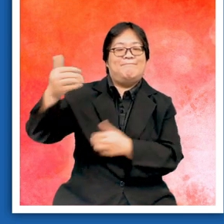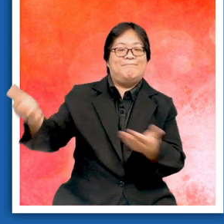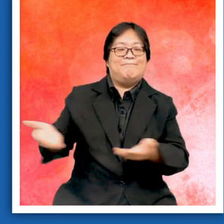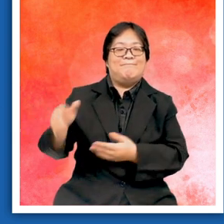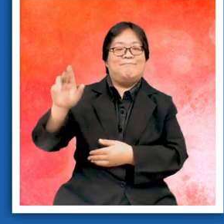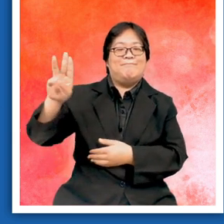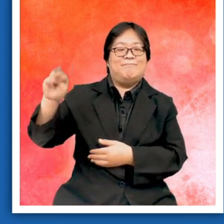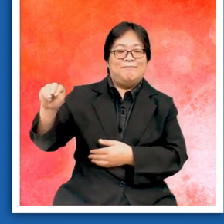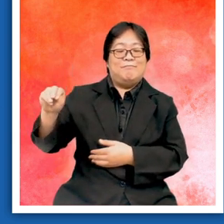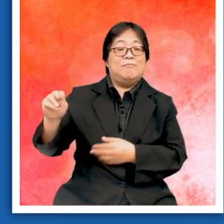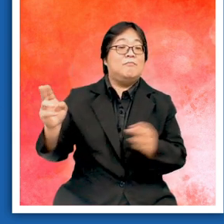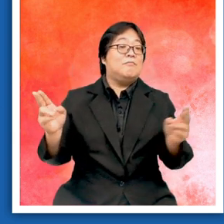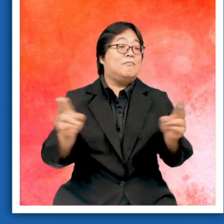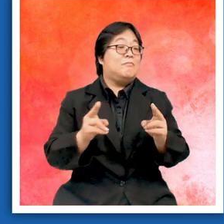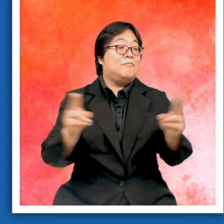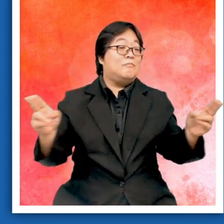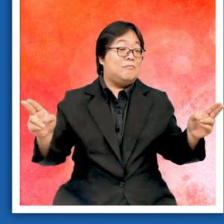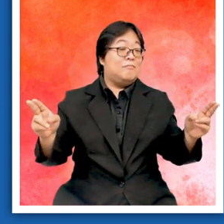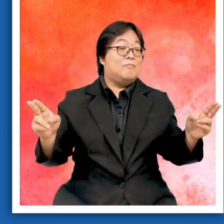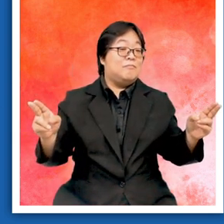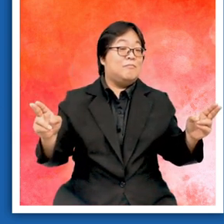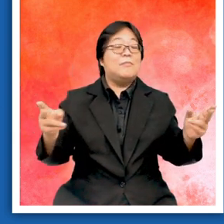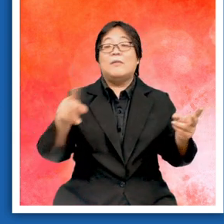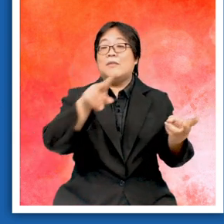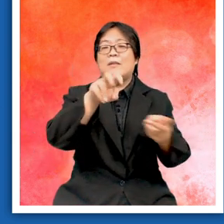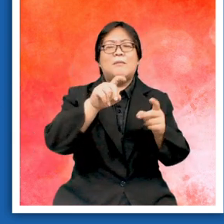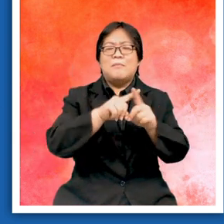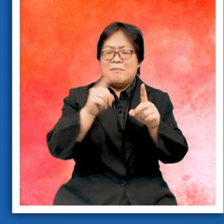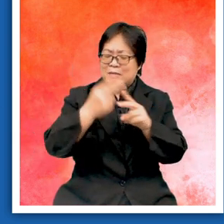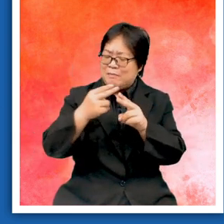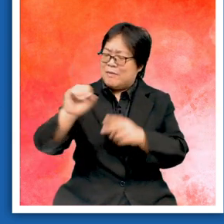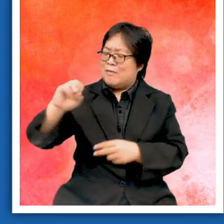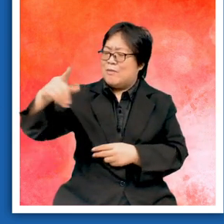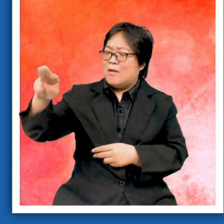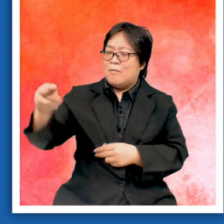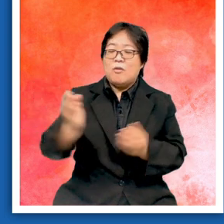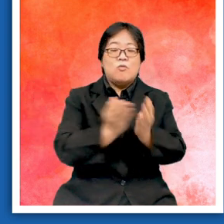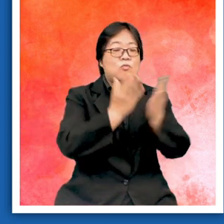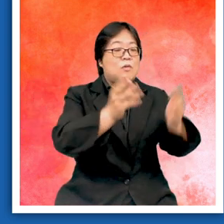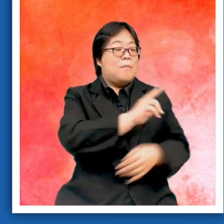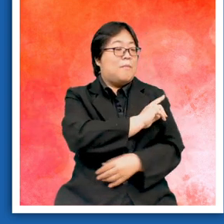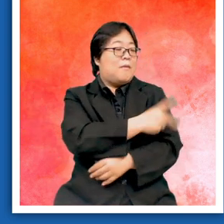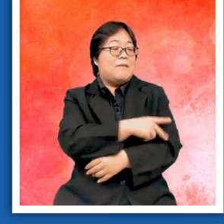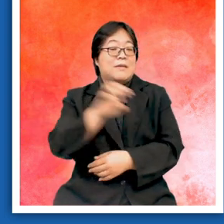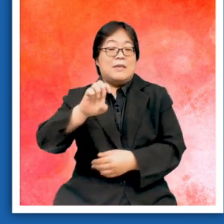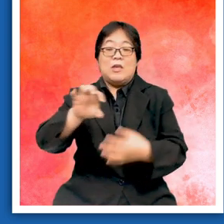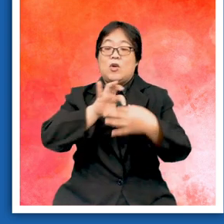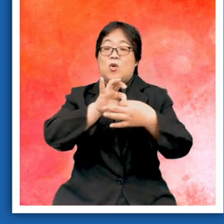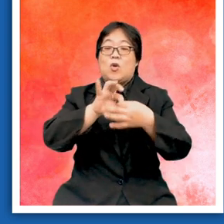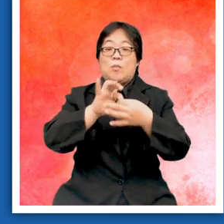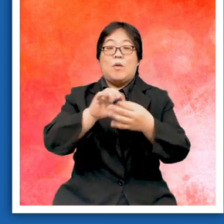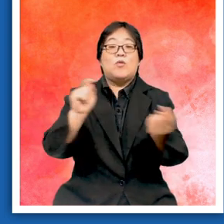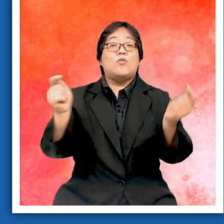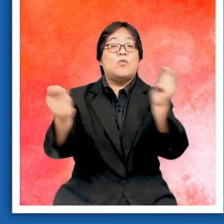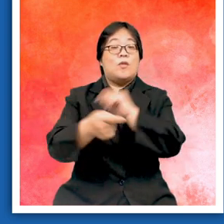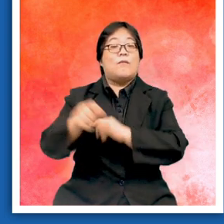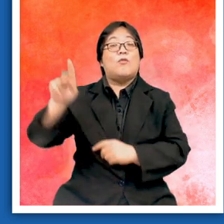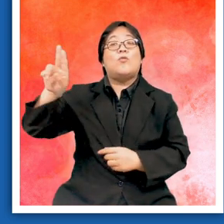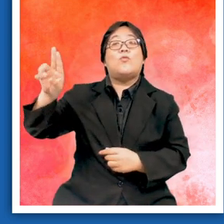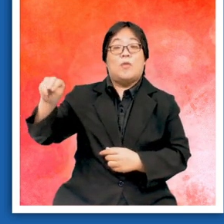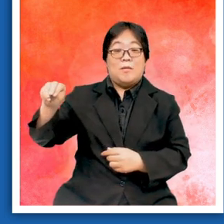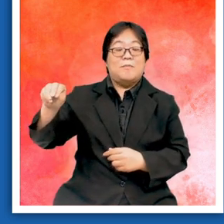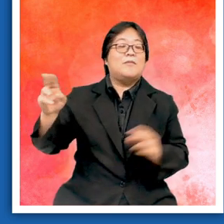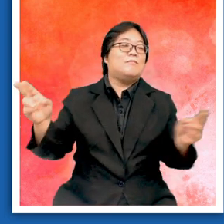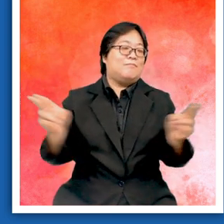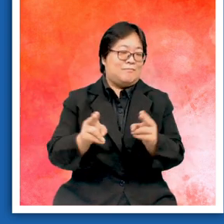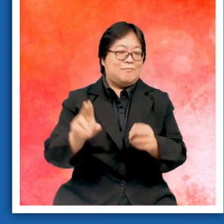The acronym Spectrum comes from student-powered e-collaboration, transforming UM, in